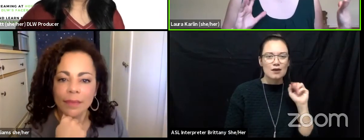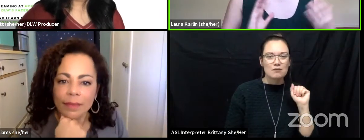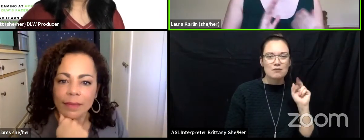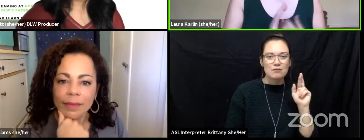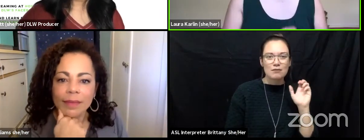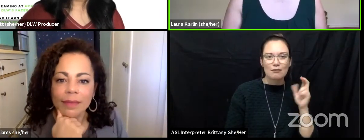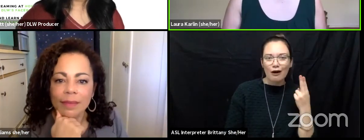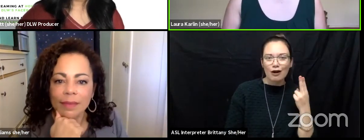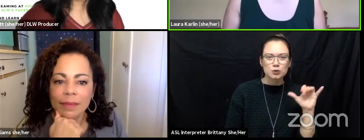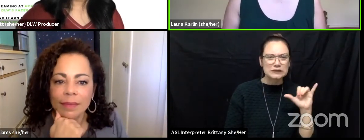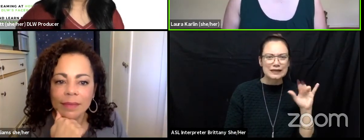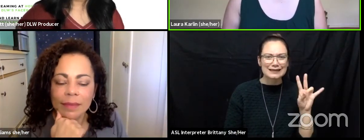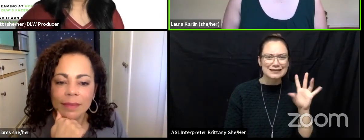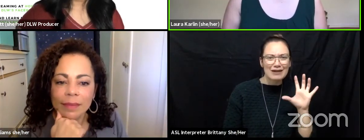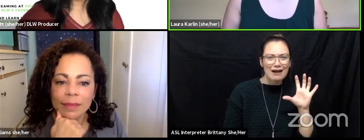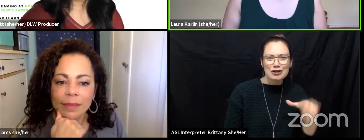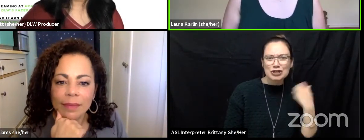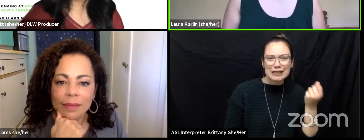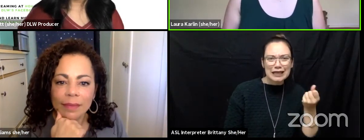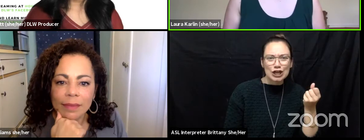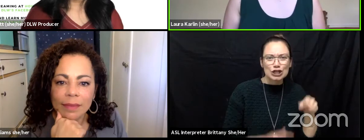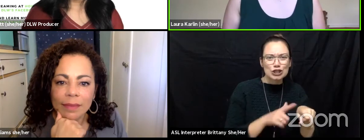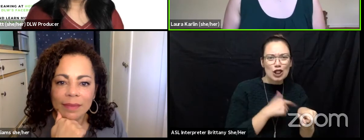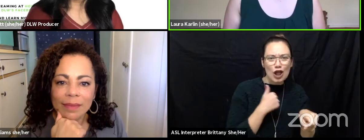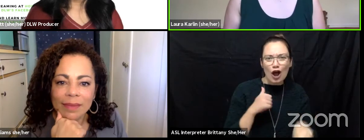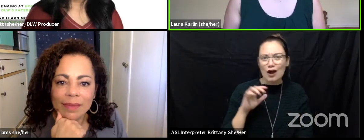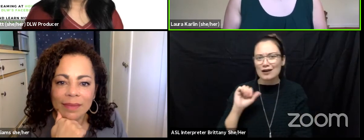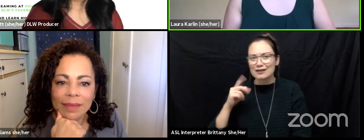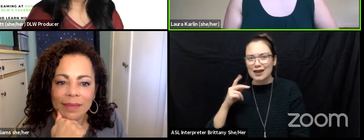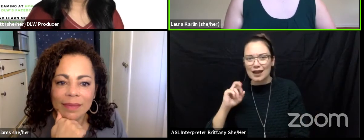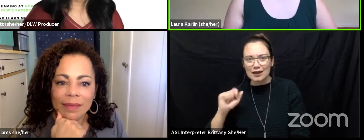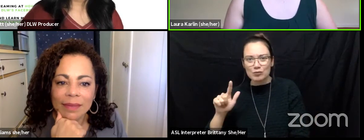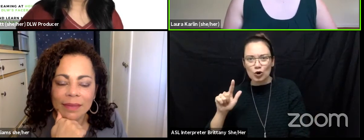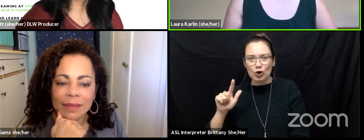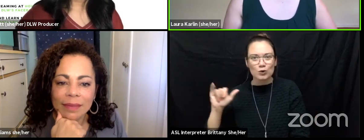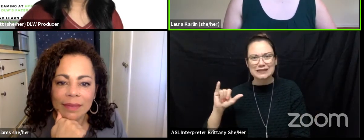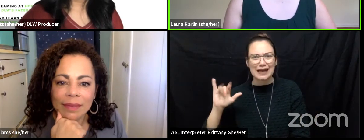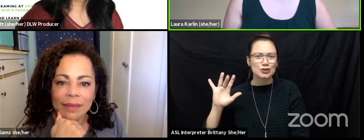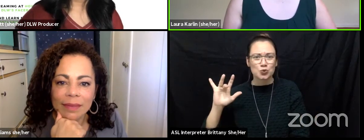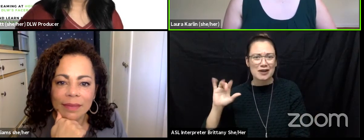long and, you know, April was 25 seconds.